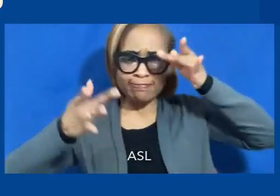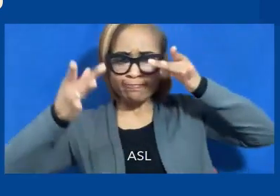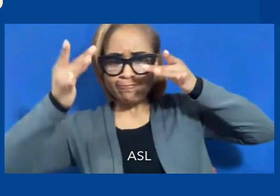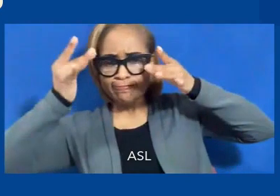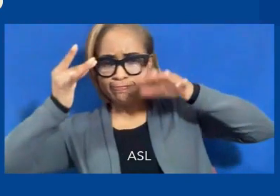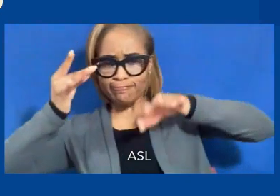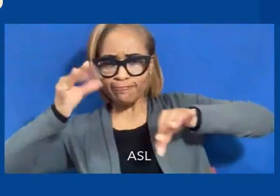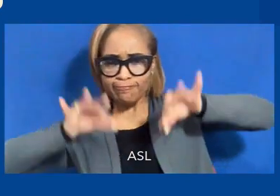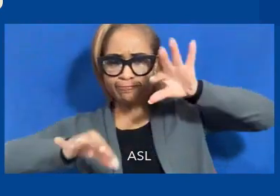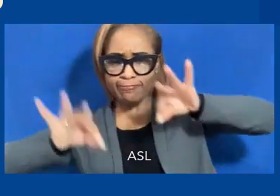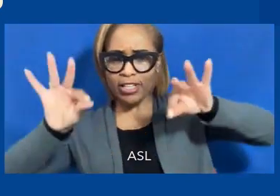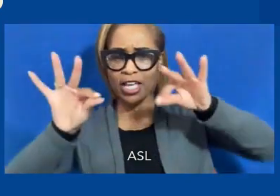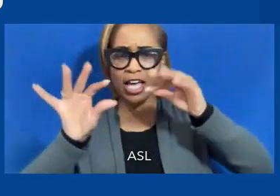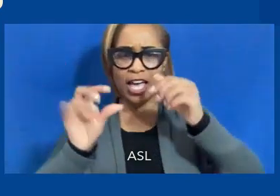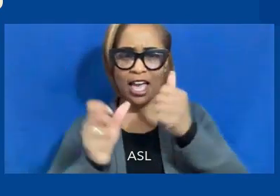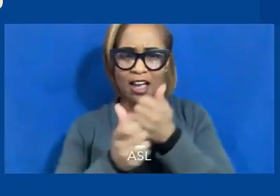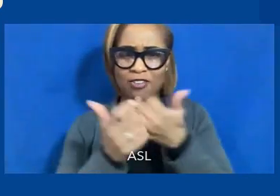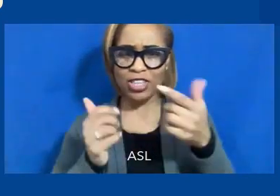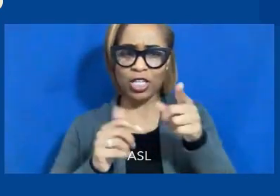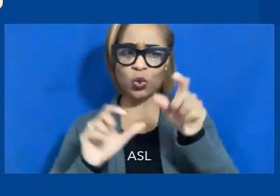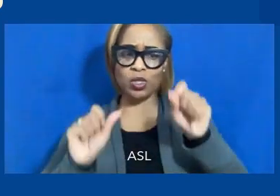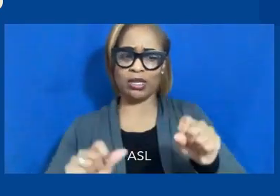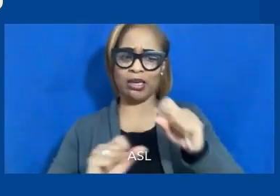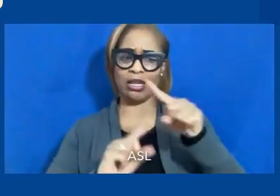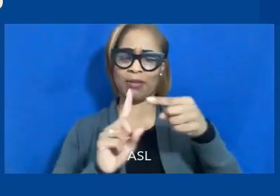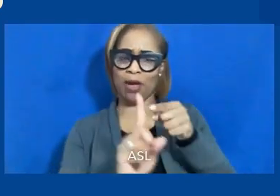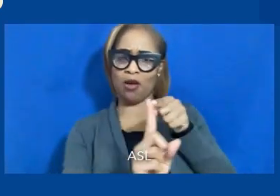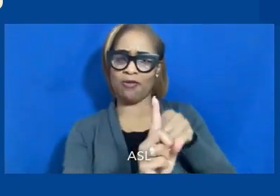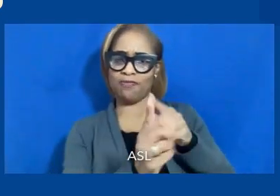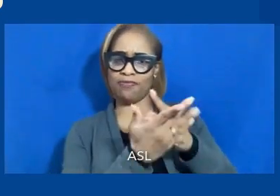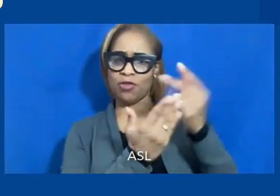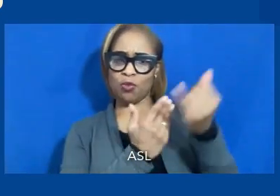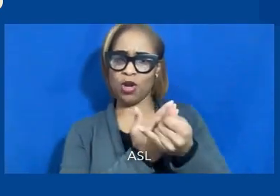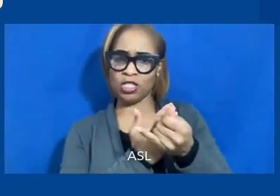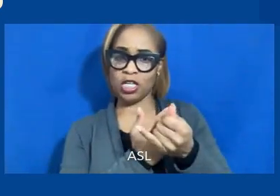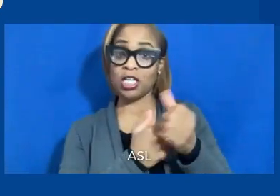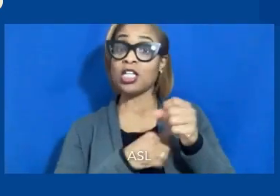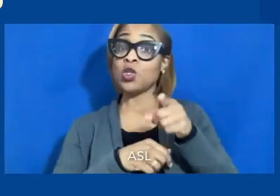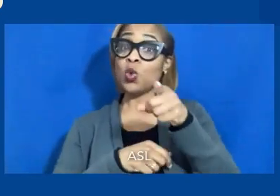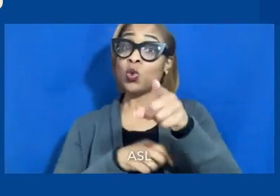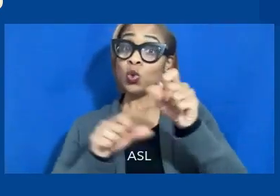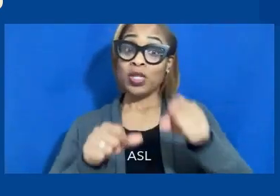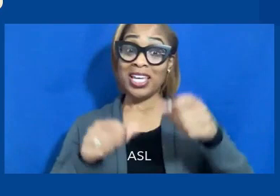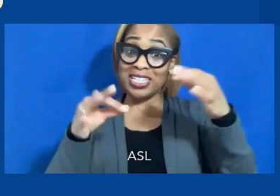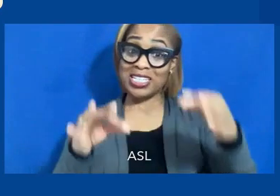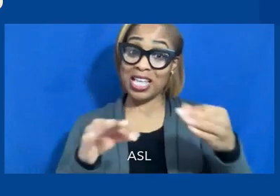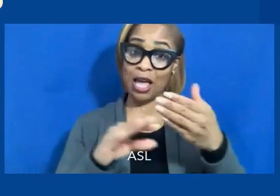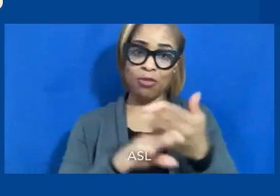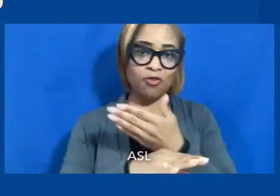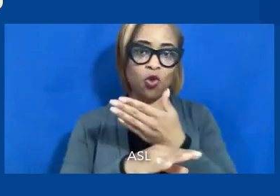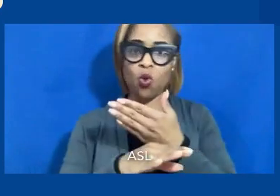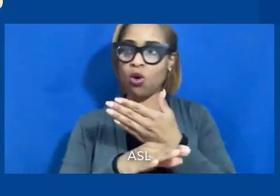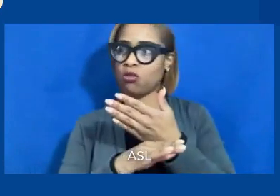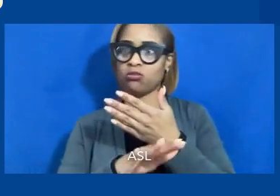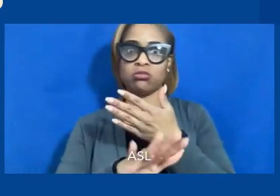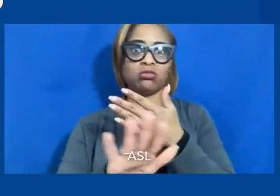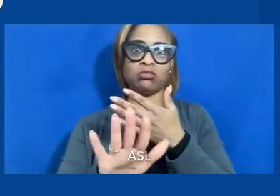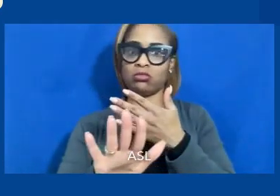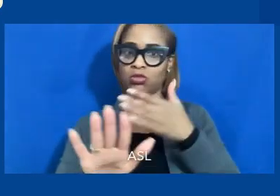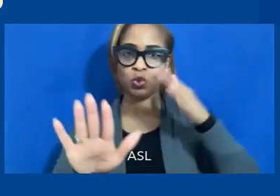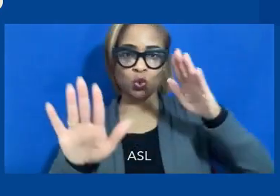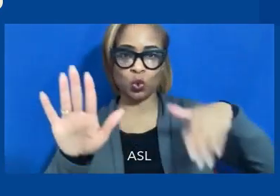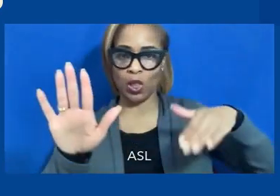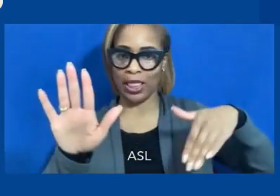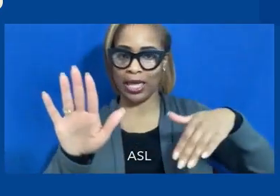possibly can about a project so that you can decide before it's too late to back out of it, because